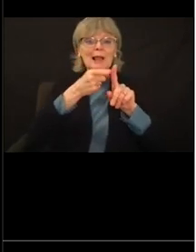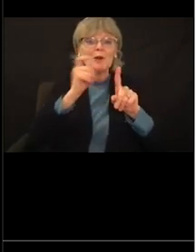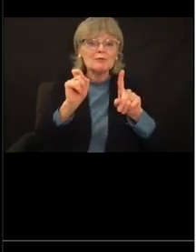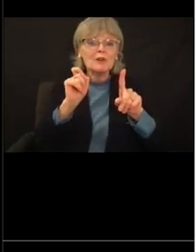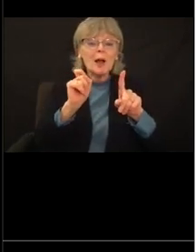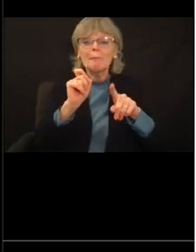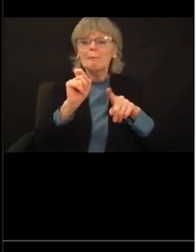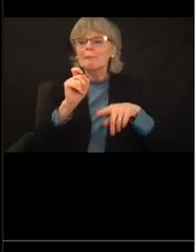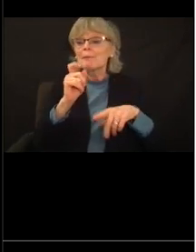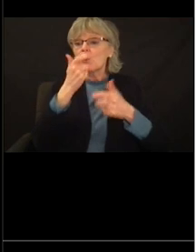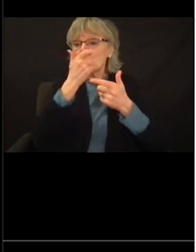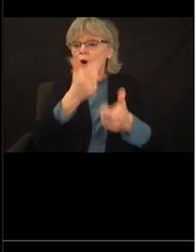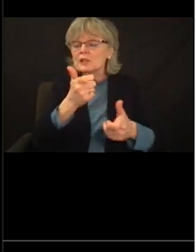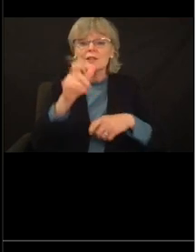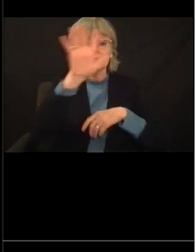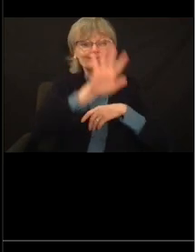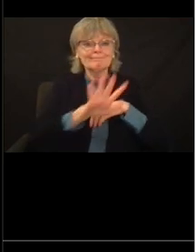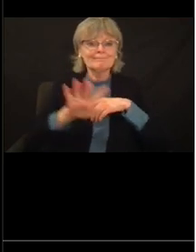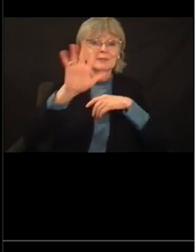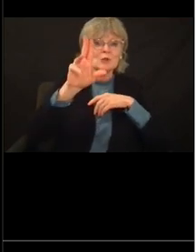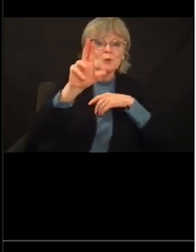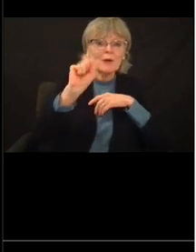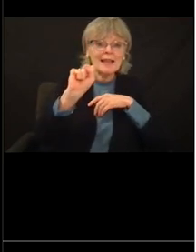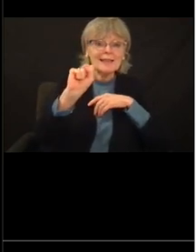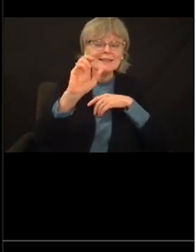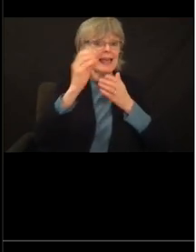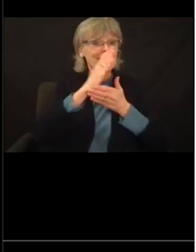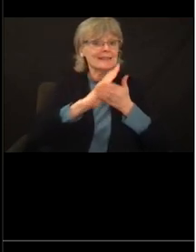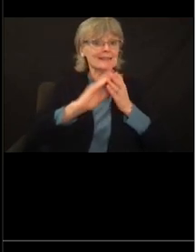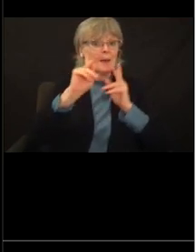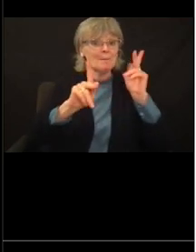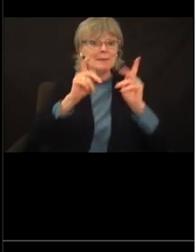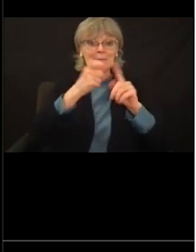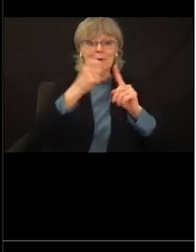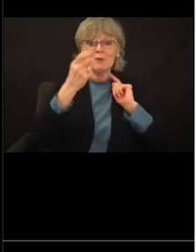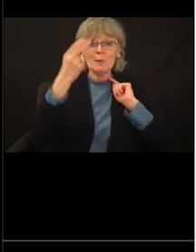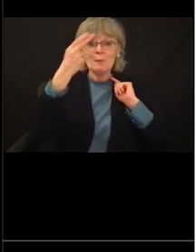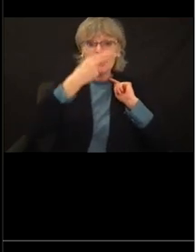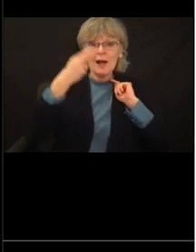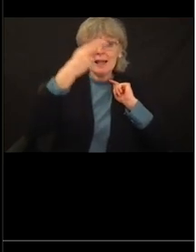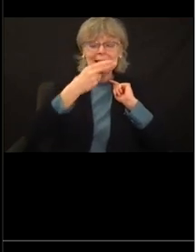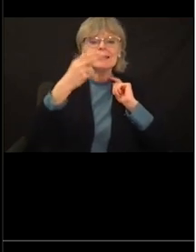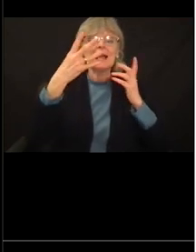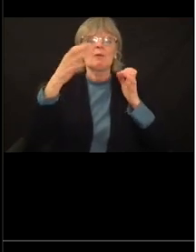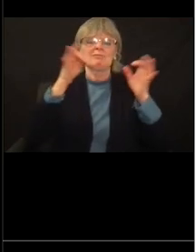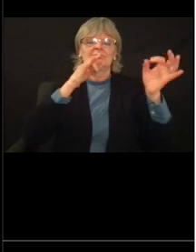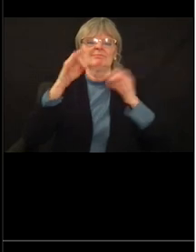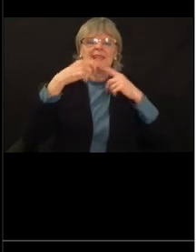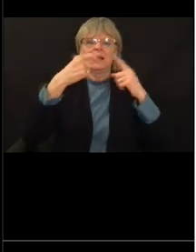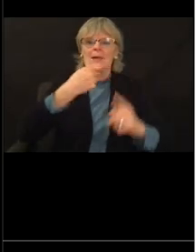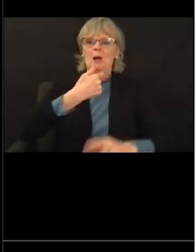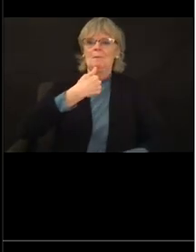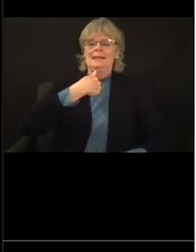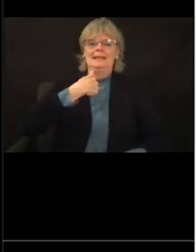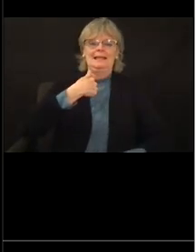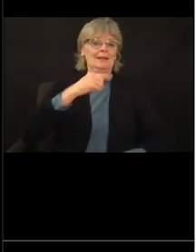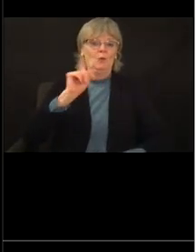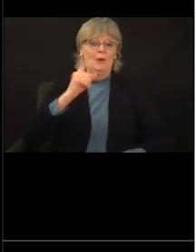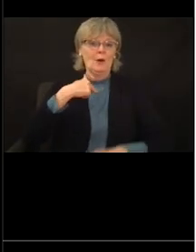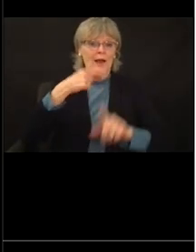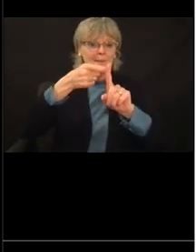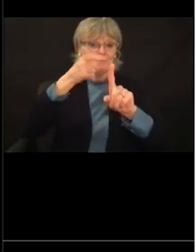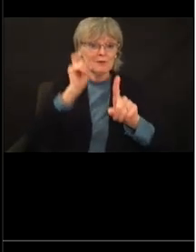States, I heard, and also a few people from Hawaii. And I'm going to tell you a little bit about myself and where I'm from,